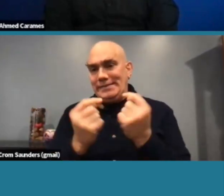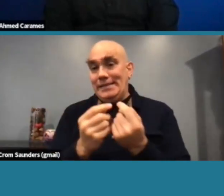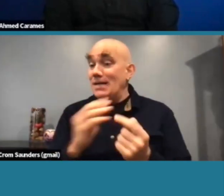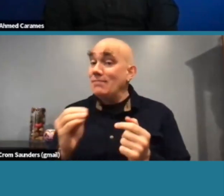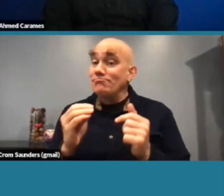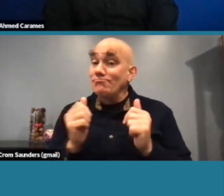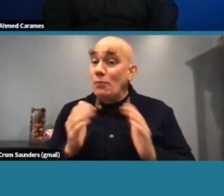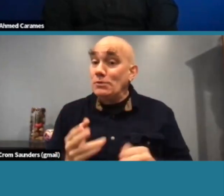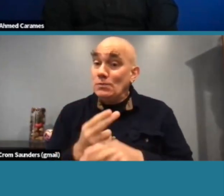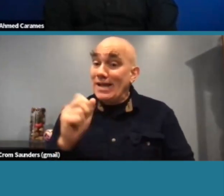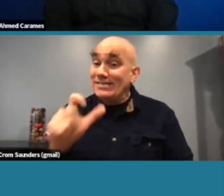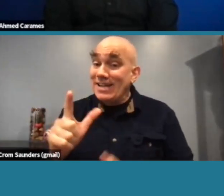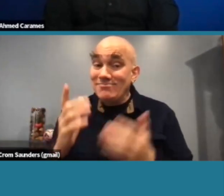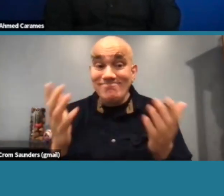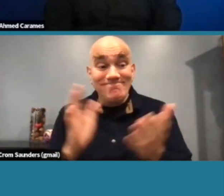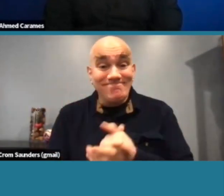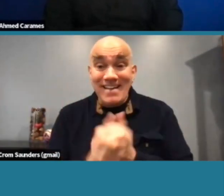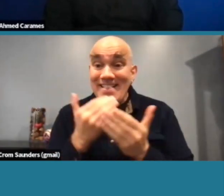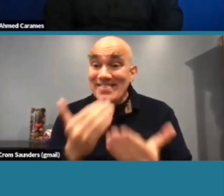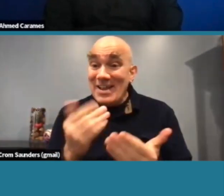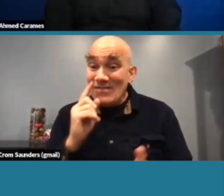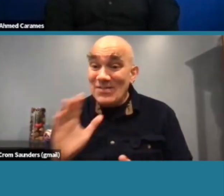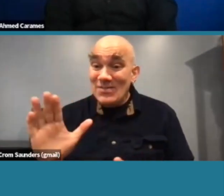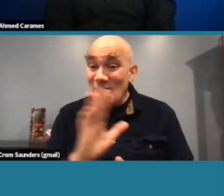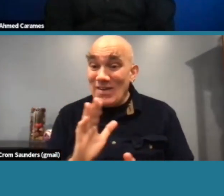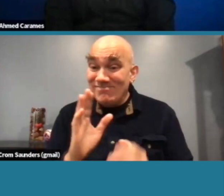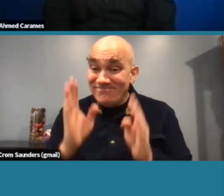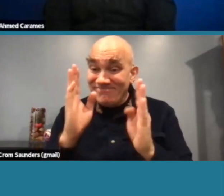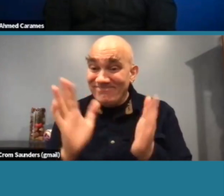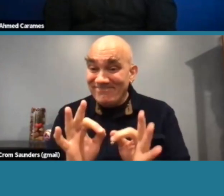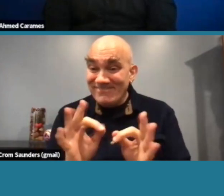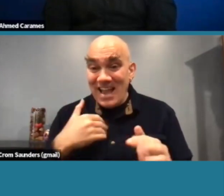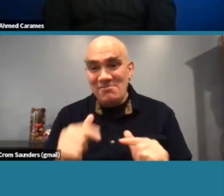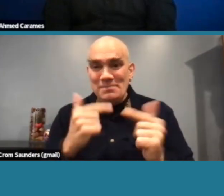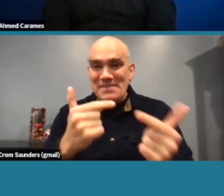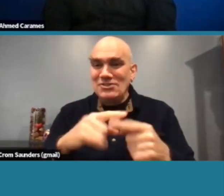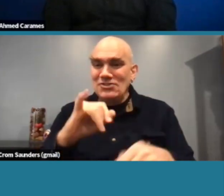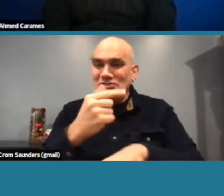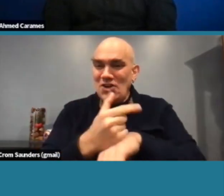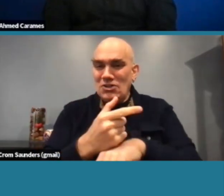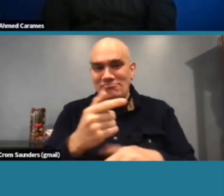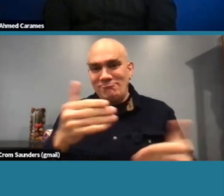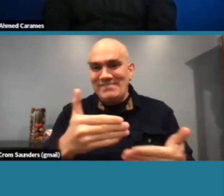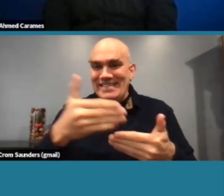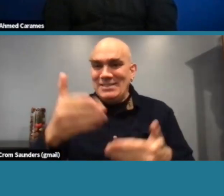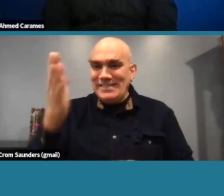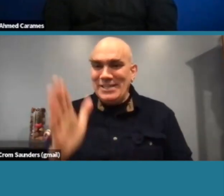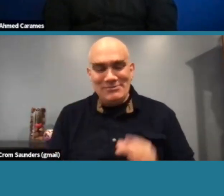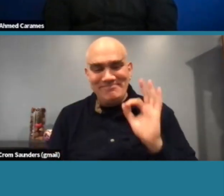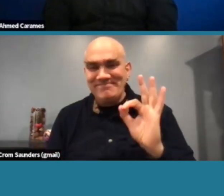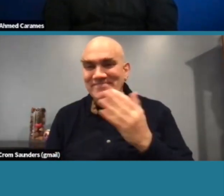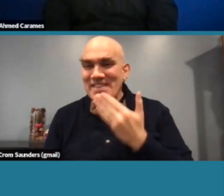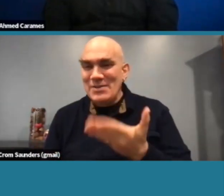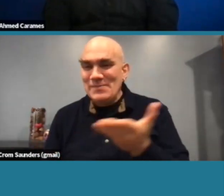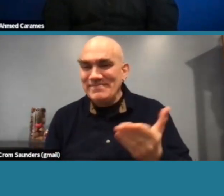DASL. So working with an interpreter team and using ASL is part of the work of a DASL. And thank you so much for listening